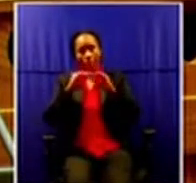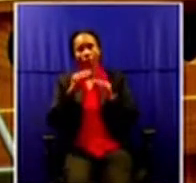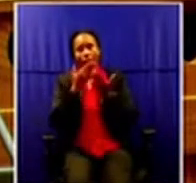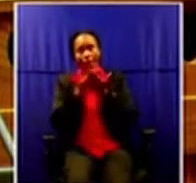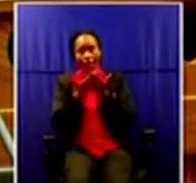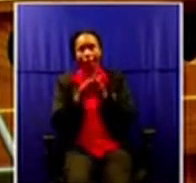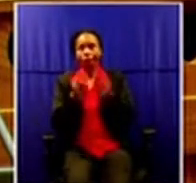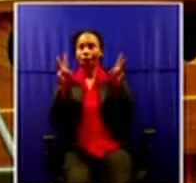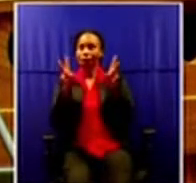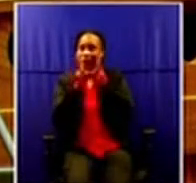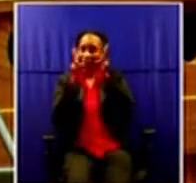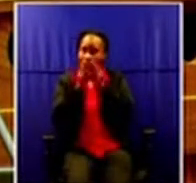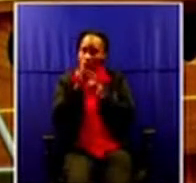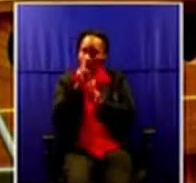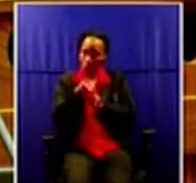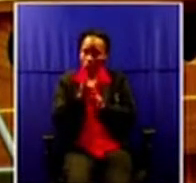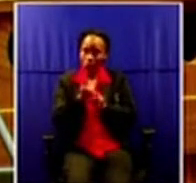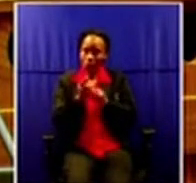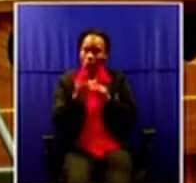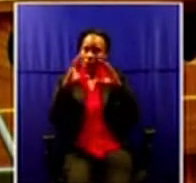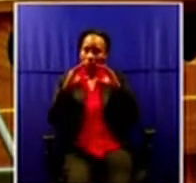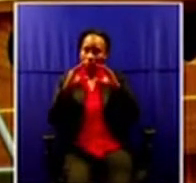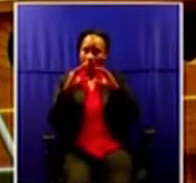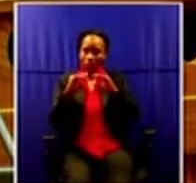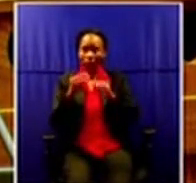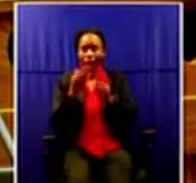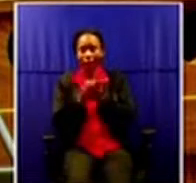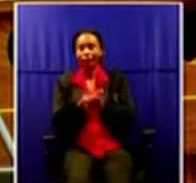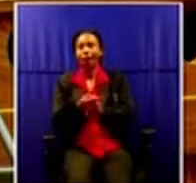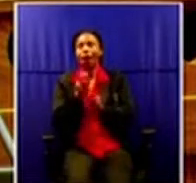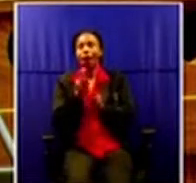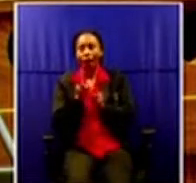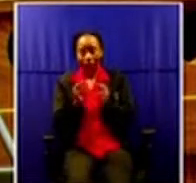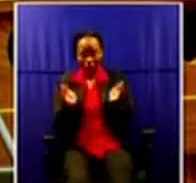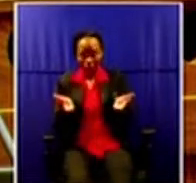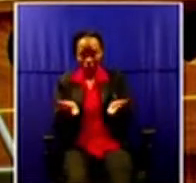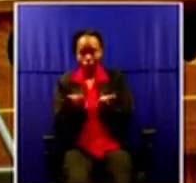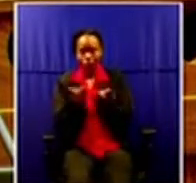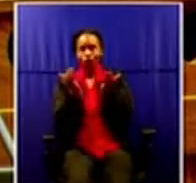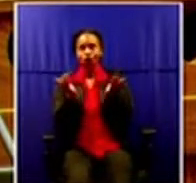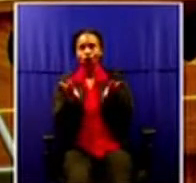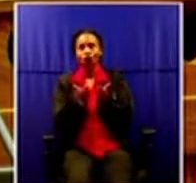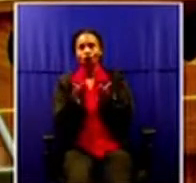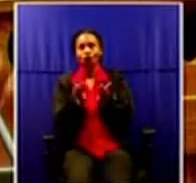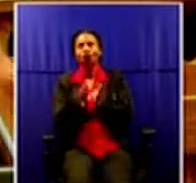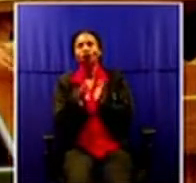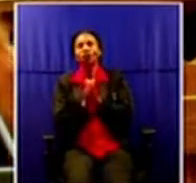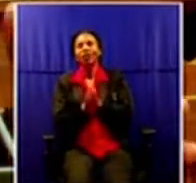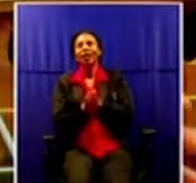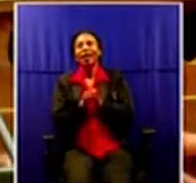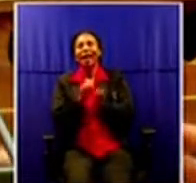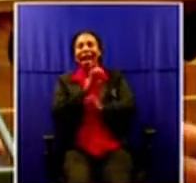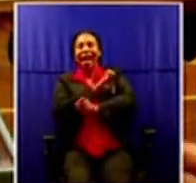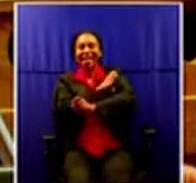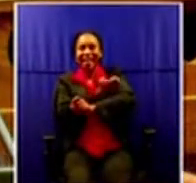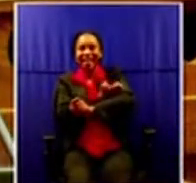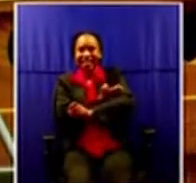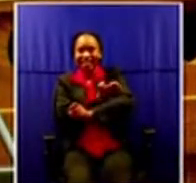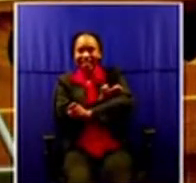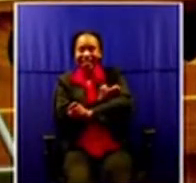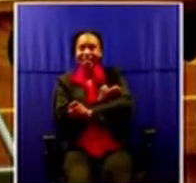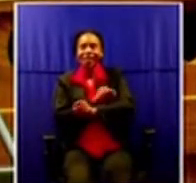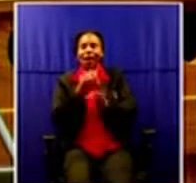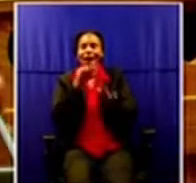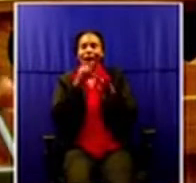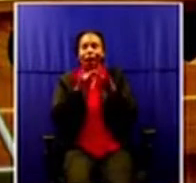will be harnessing the talents and energies of one half, 50% of our